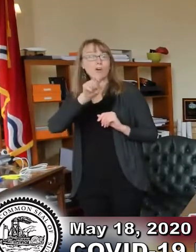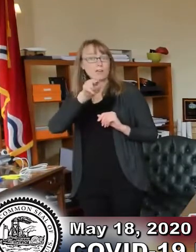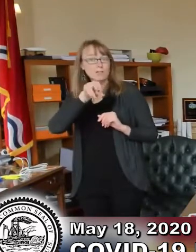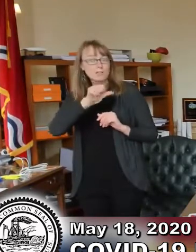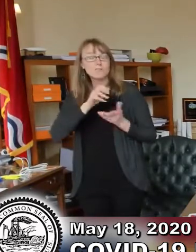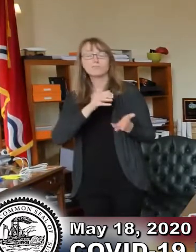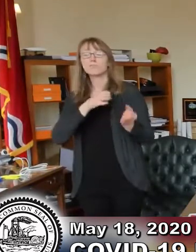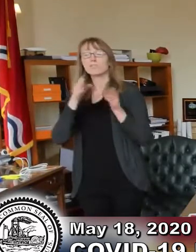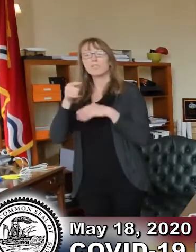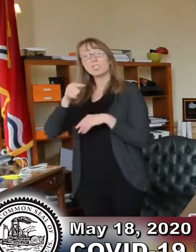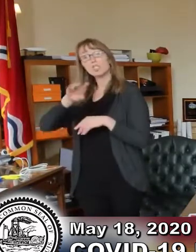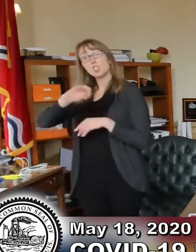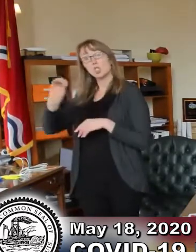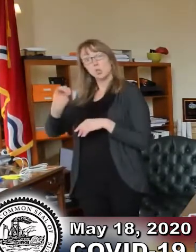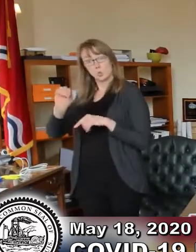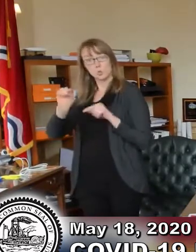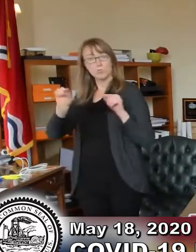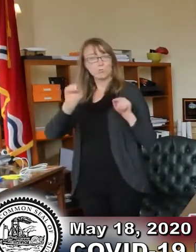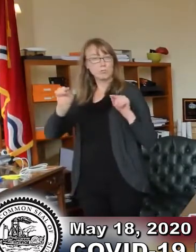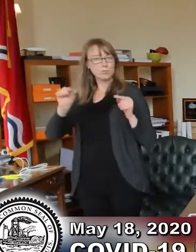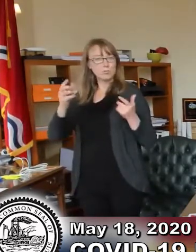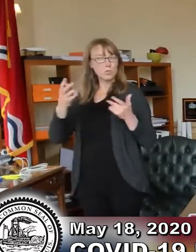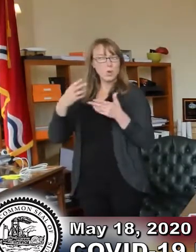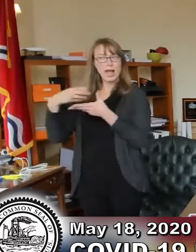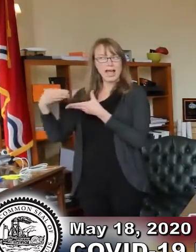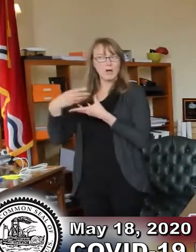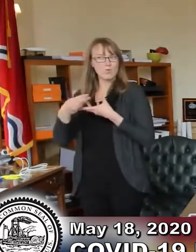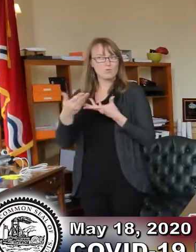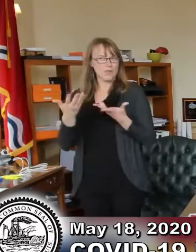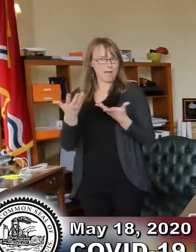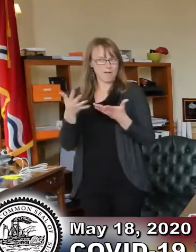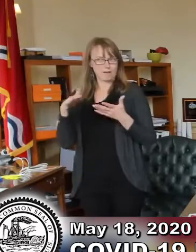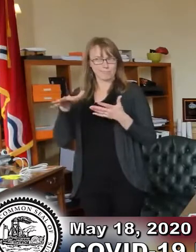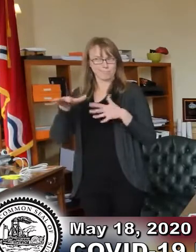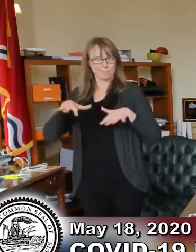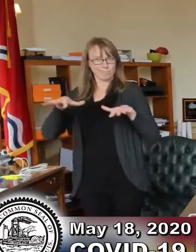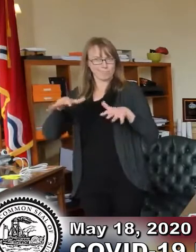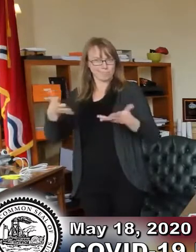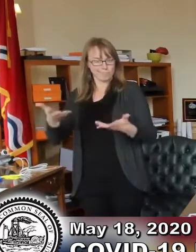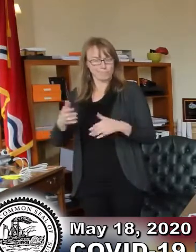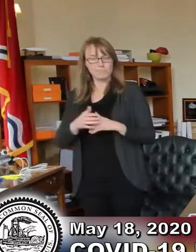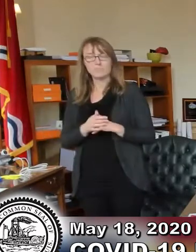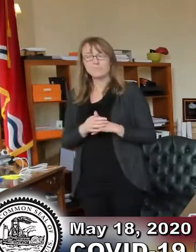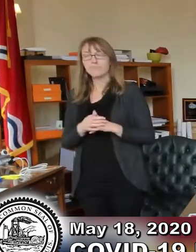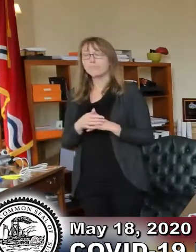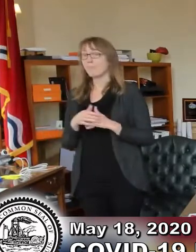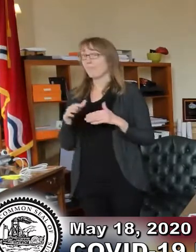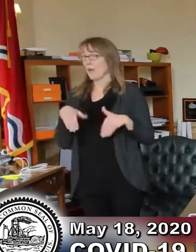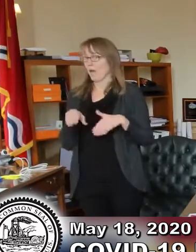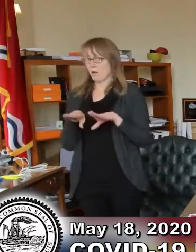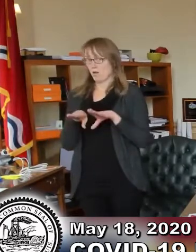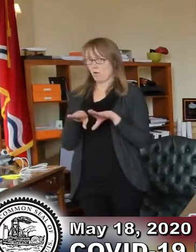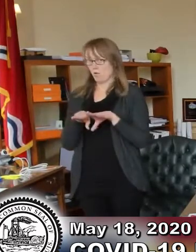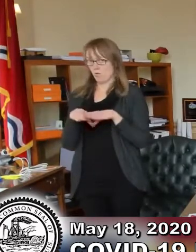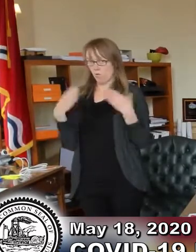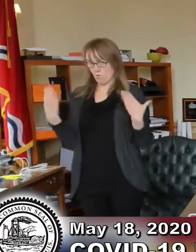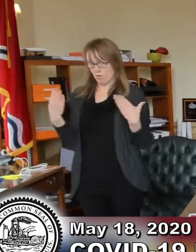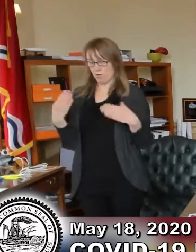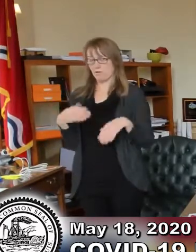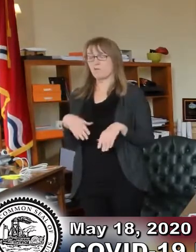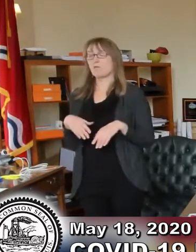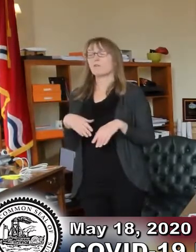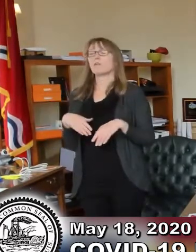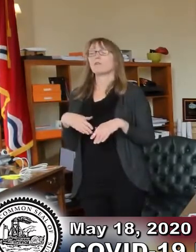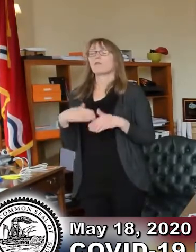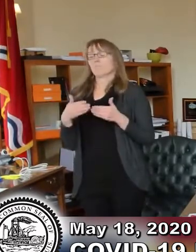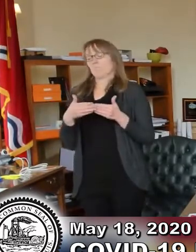reopen, and the regulations are, there'll be some general guidelines which will be issued here shortly. They're almost done.